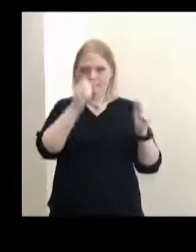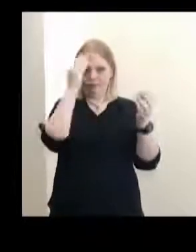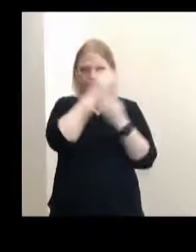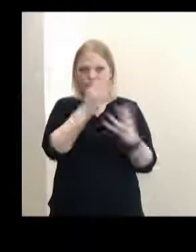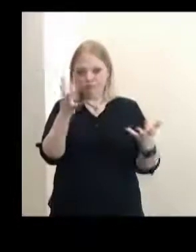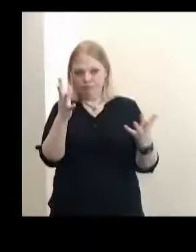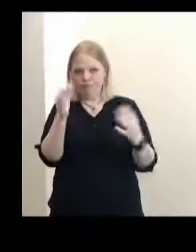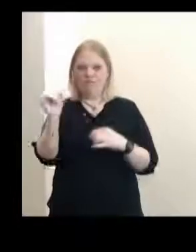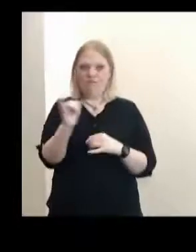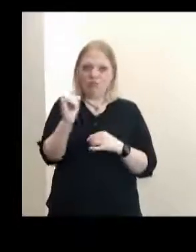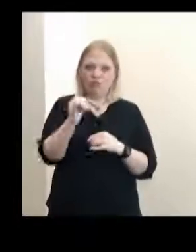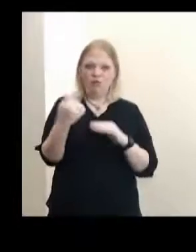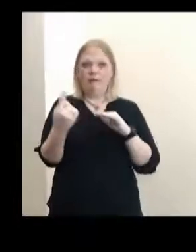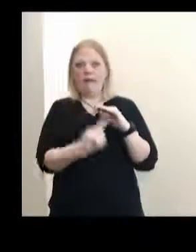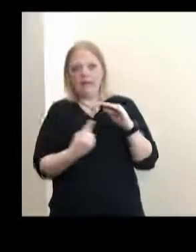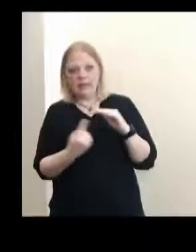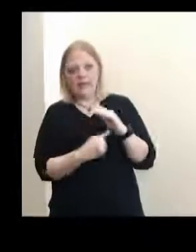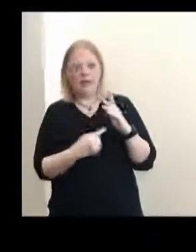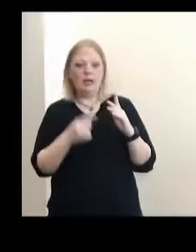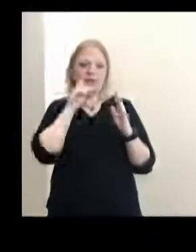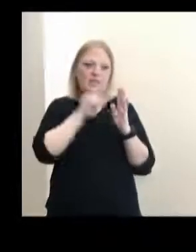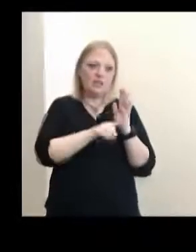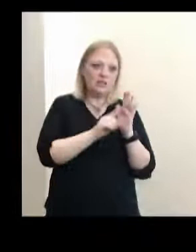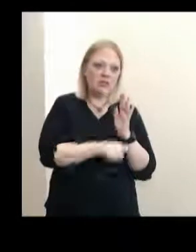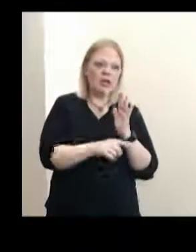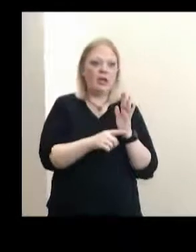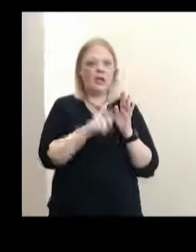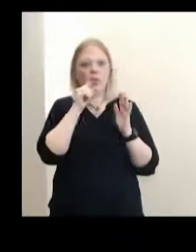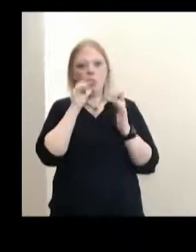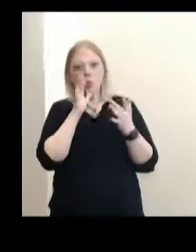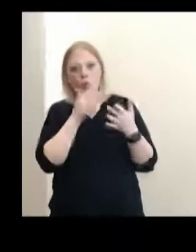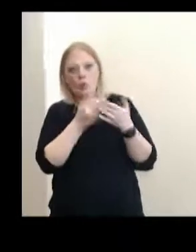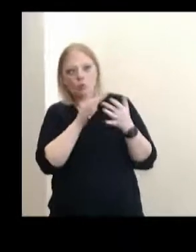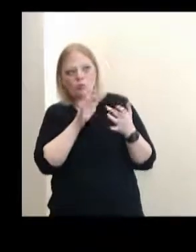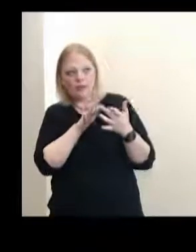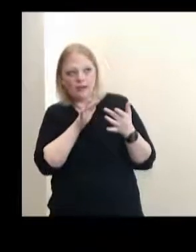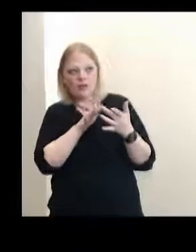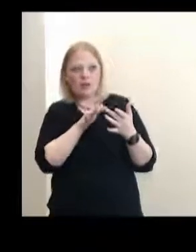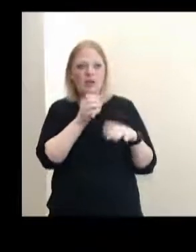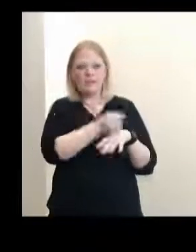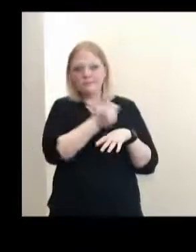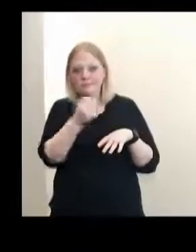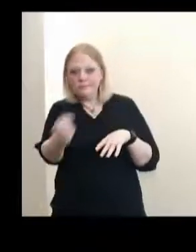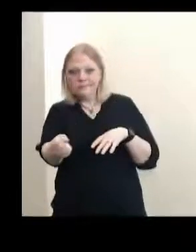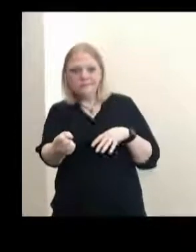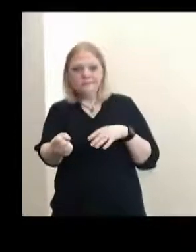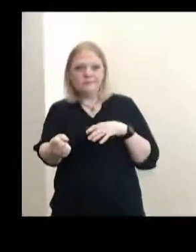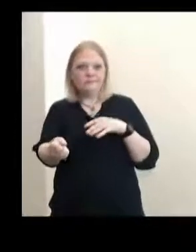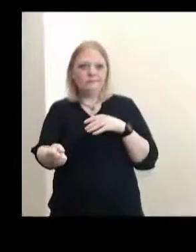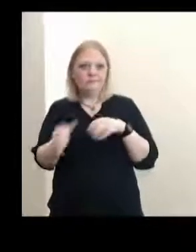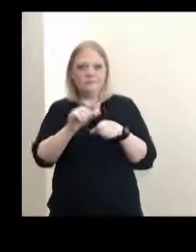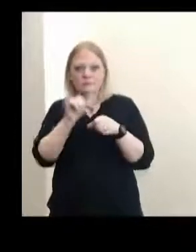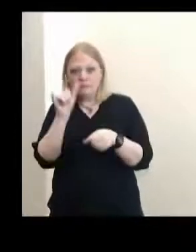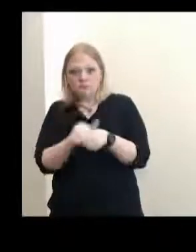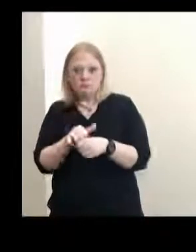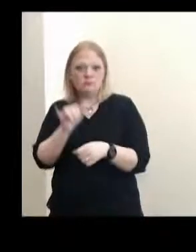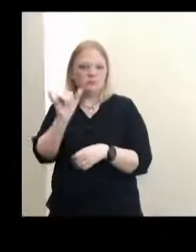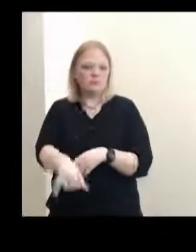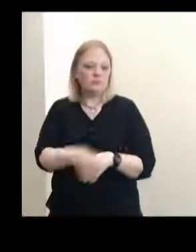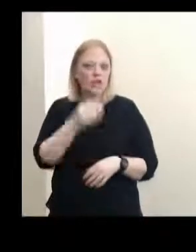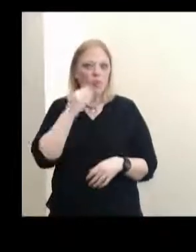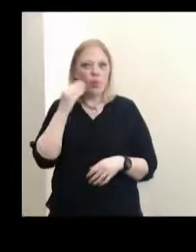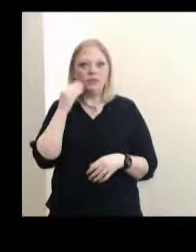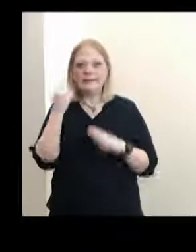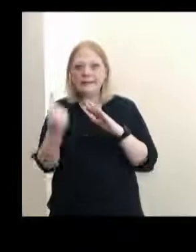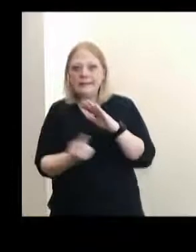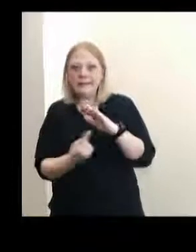be in isolation, investigate the case, find out who the close contacts are, put them in quarantine, and that's regardless if people